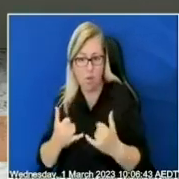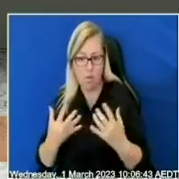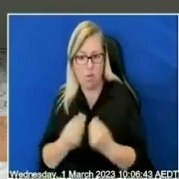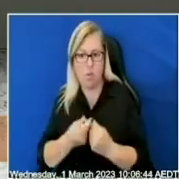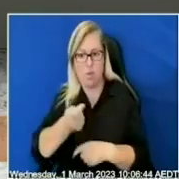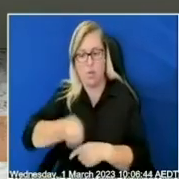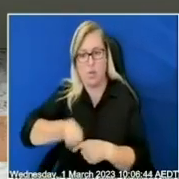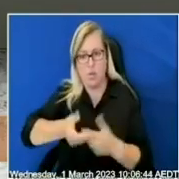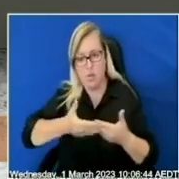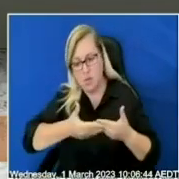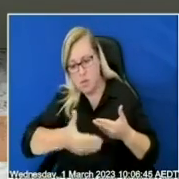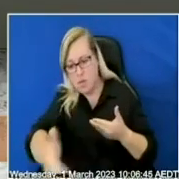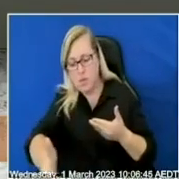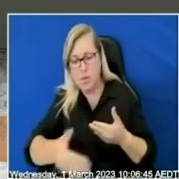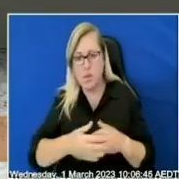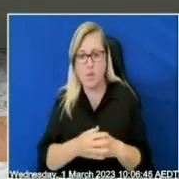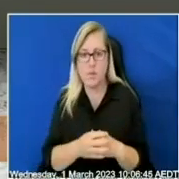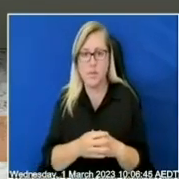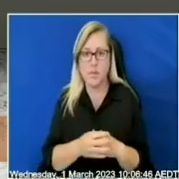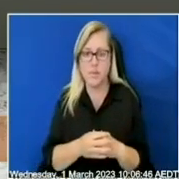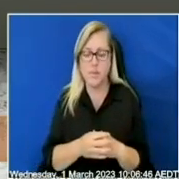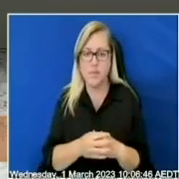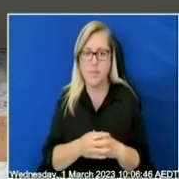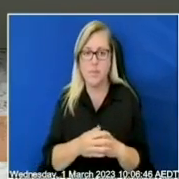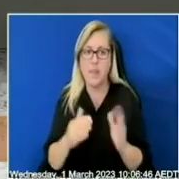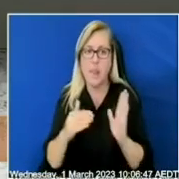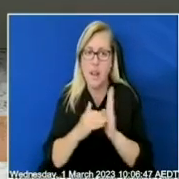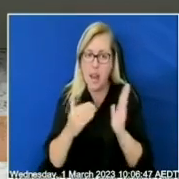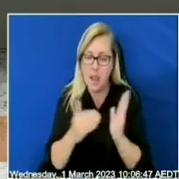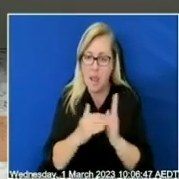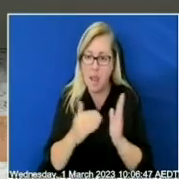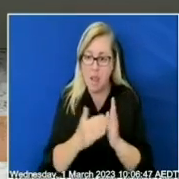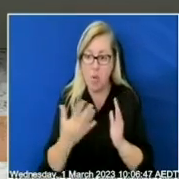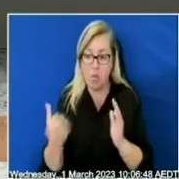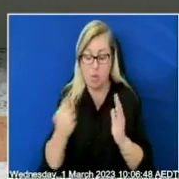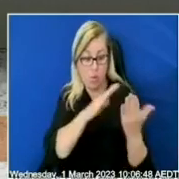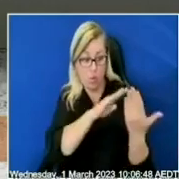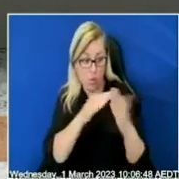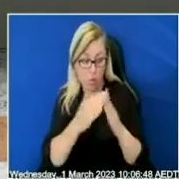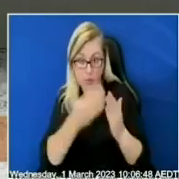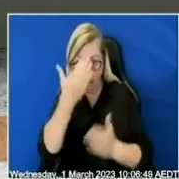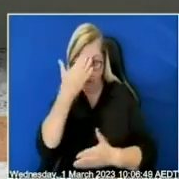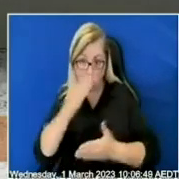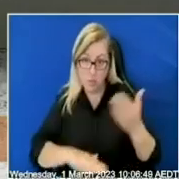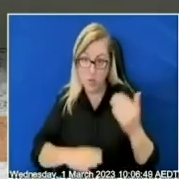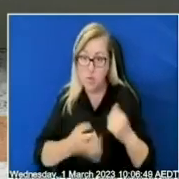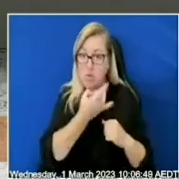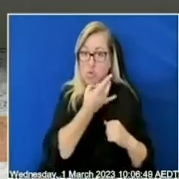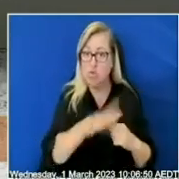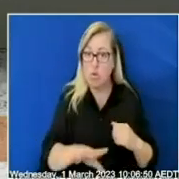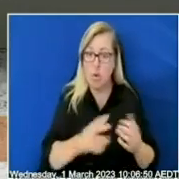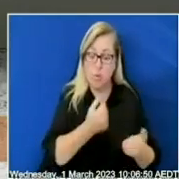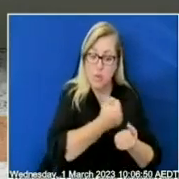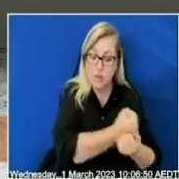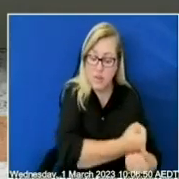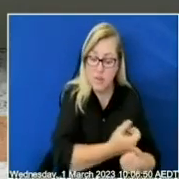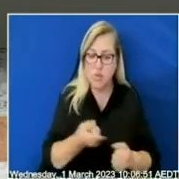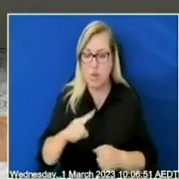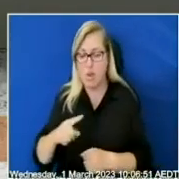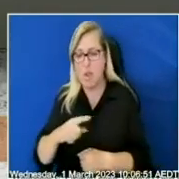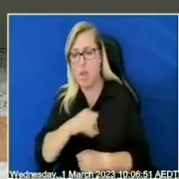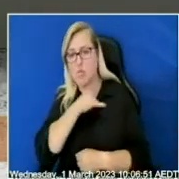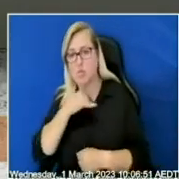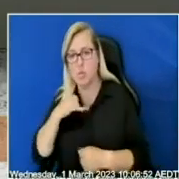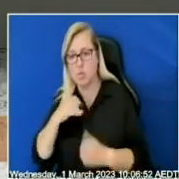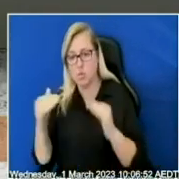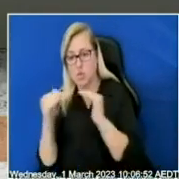clear crossover between community experiences within the child protection and criminal justice systems, and a number of our witnesses will speak